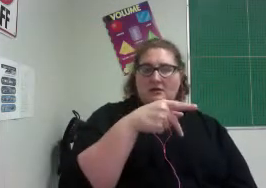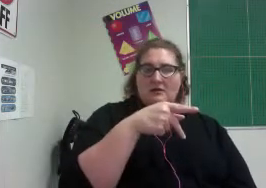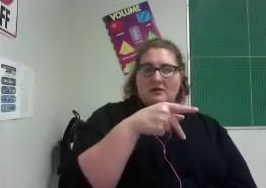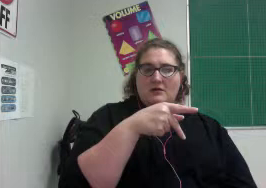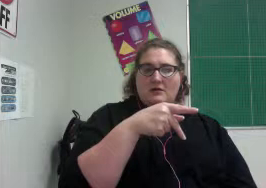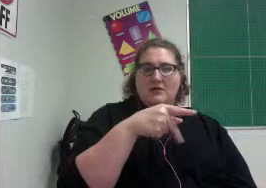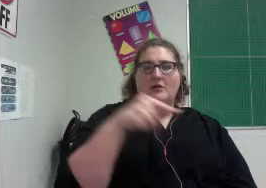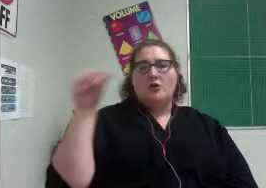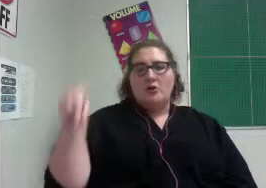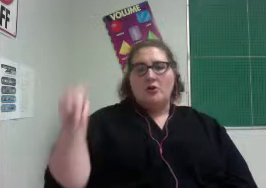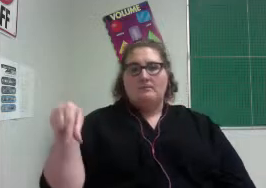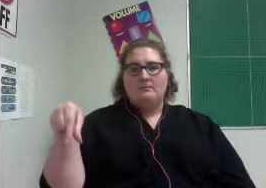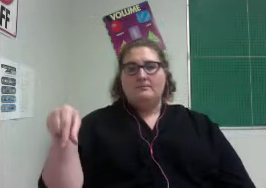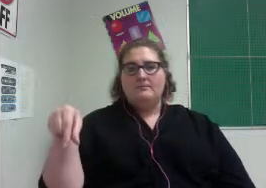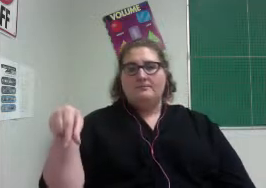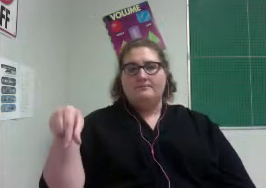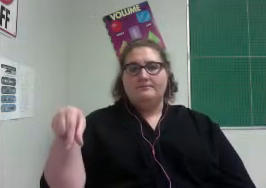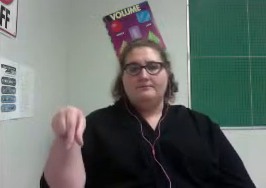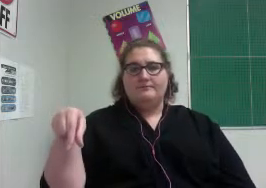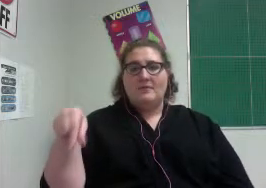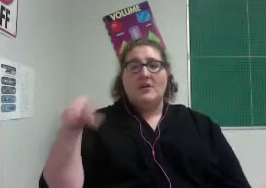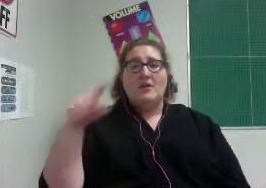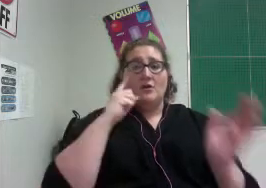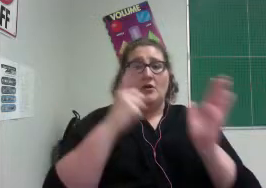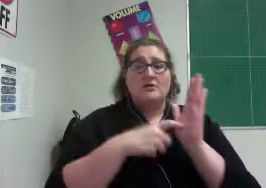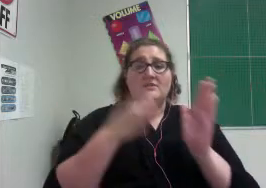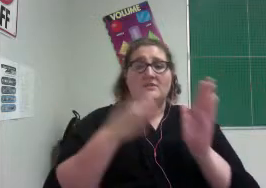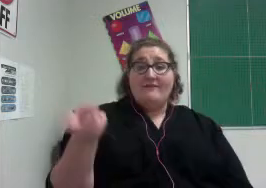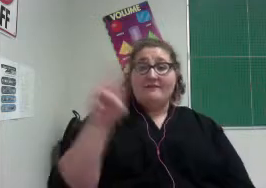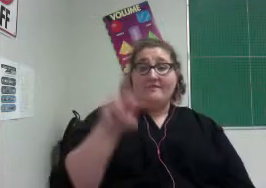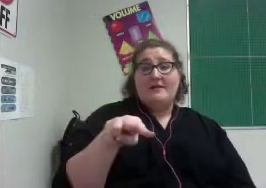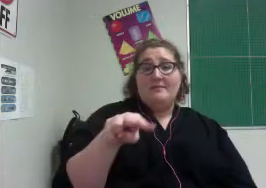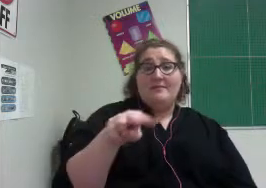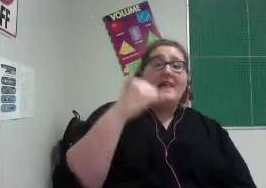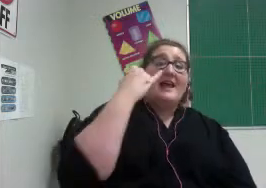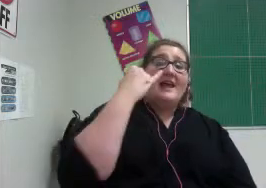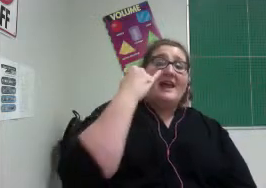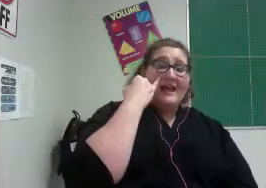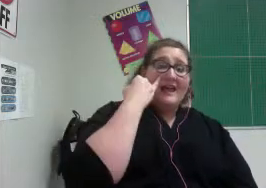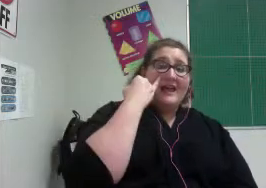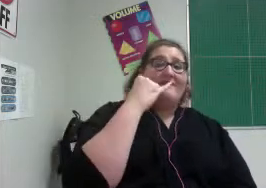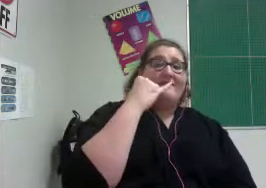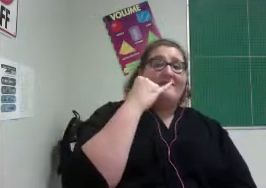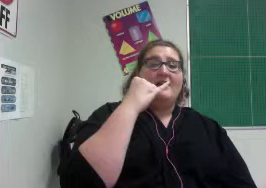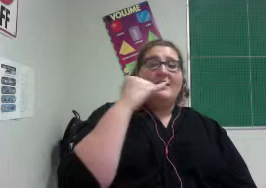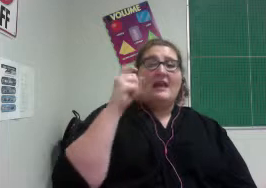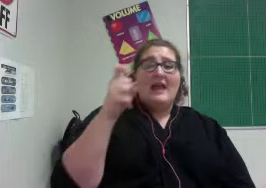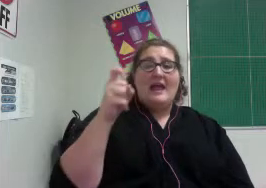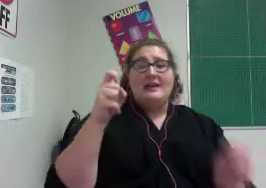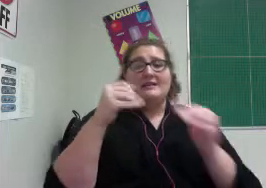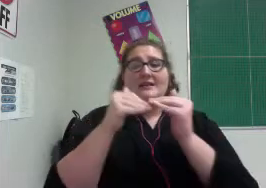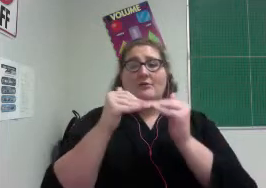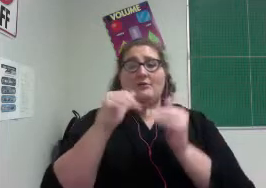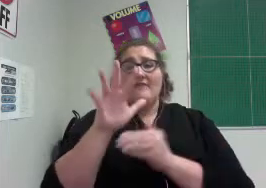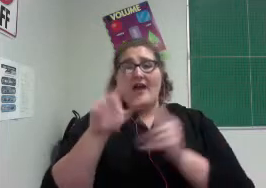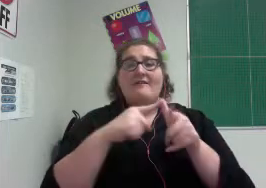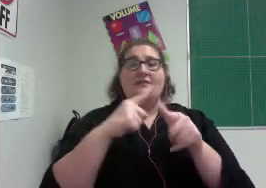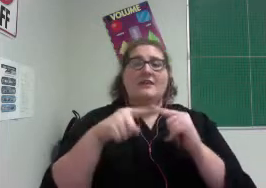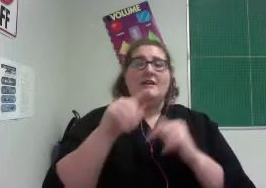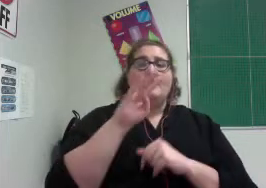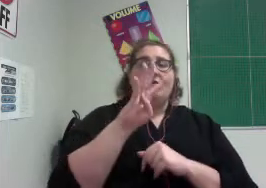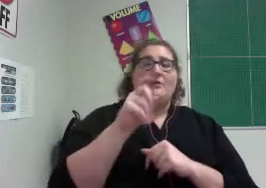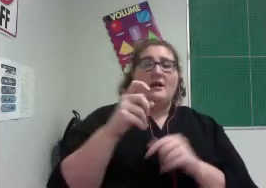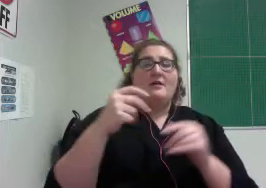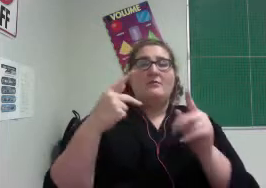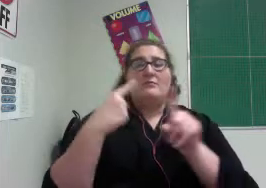Here's p, here's q. Notice how in the converse it flips it. It says if x is equal to 5, then 4x plus 8